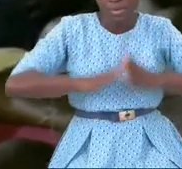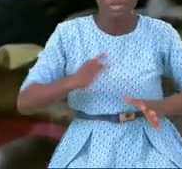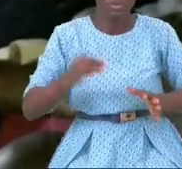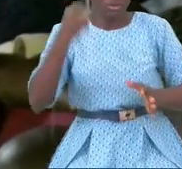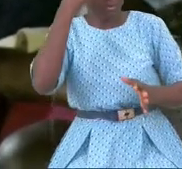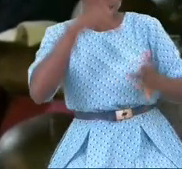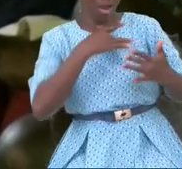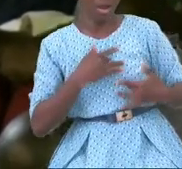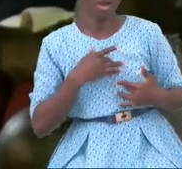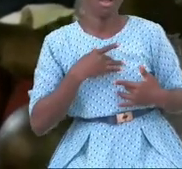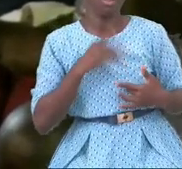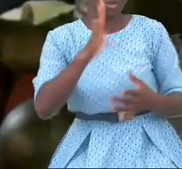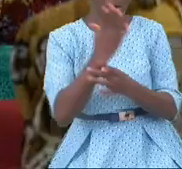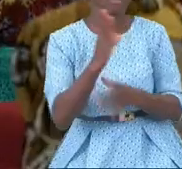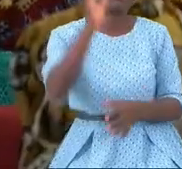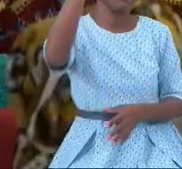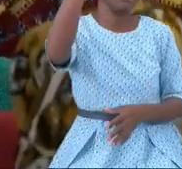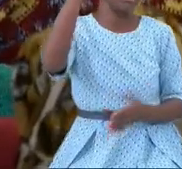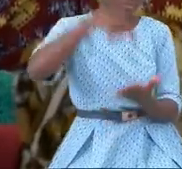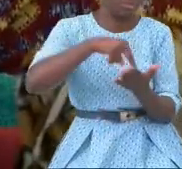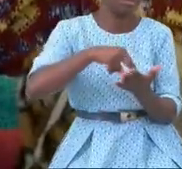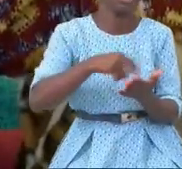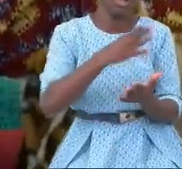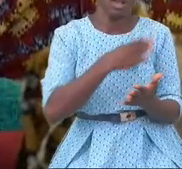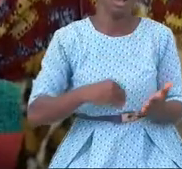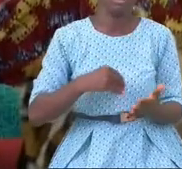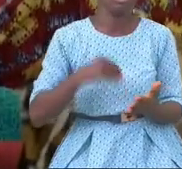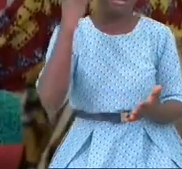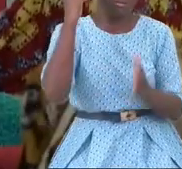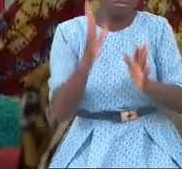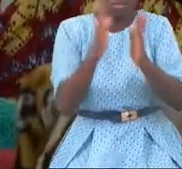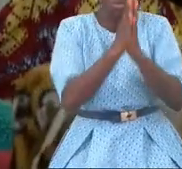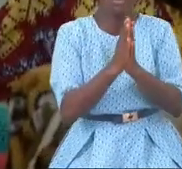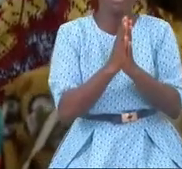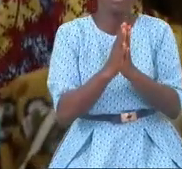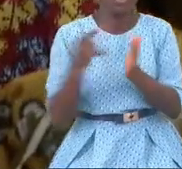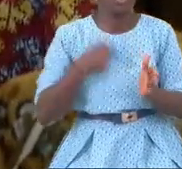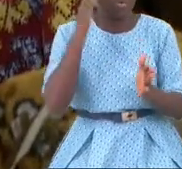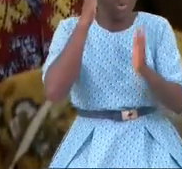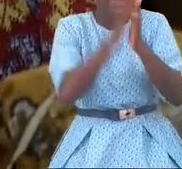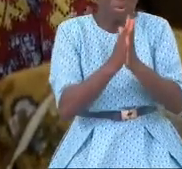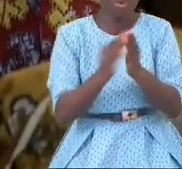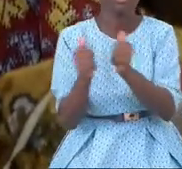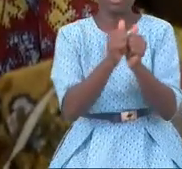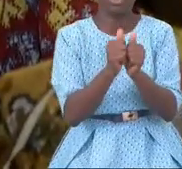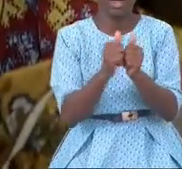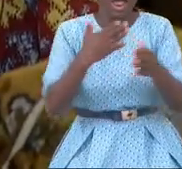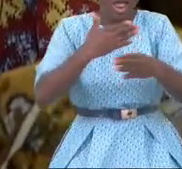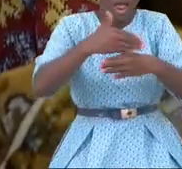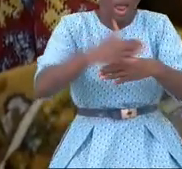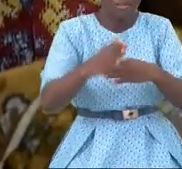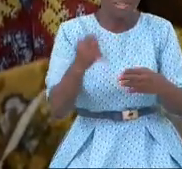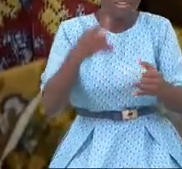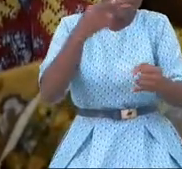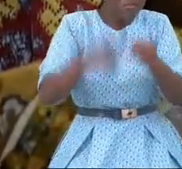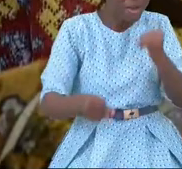by feeling, it's not by trying, it's by trusting. You trust him that what he said he will do,